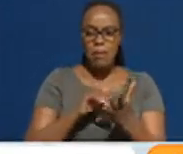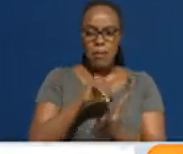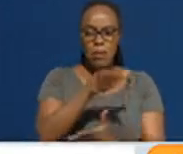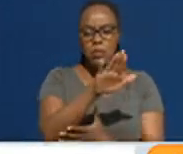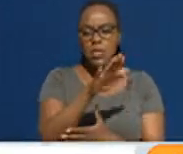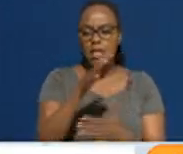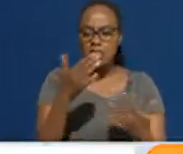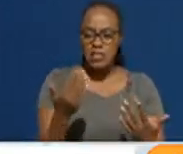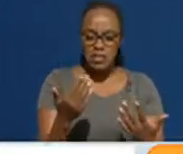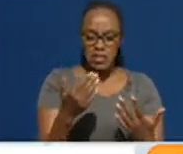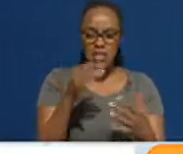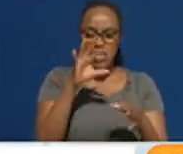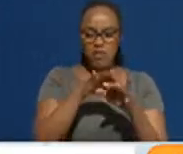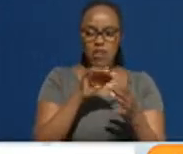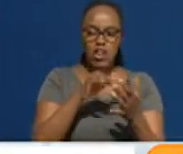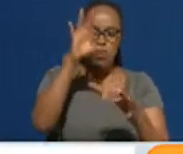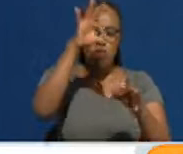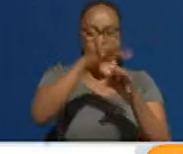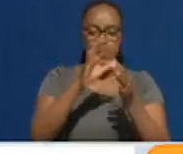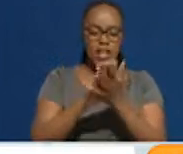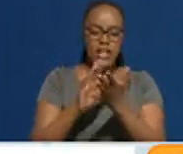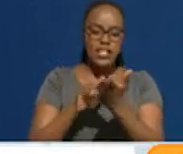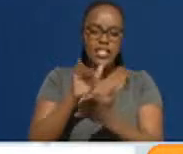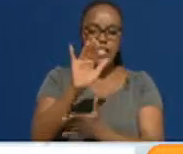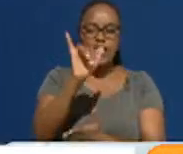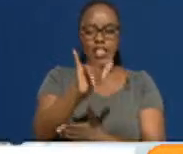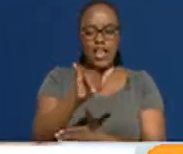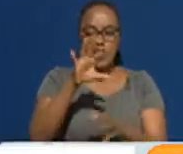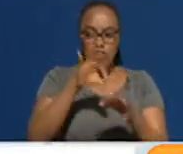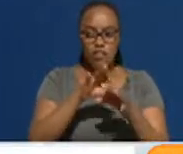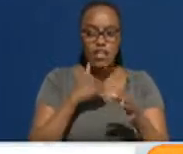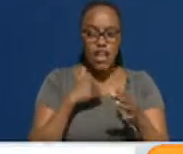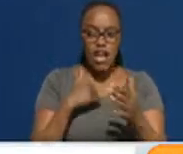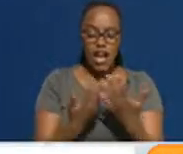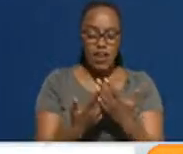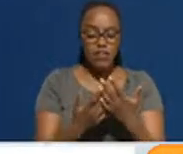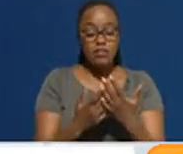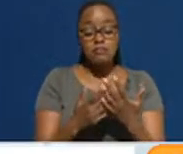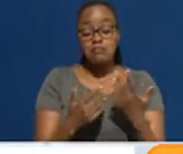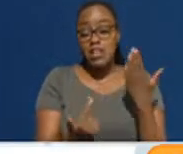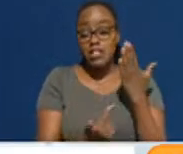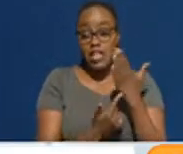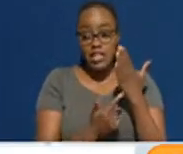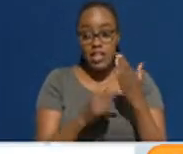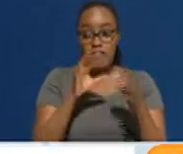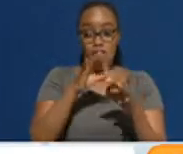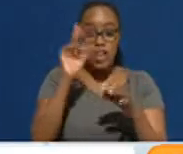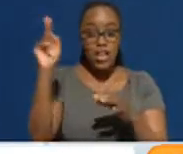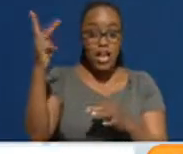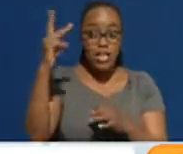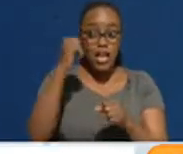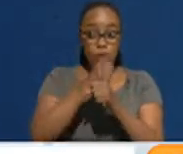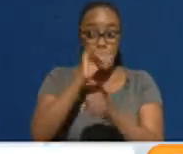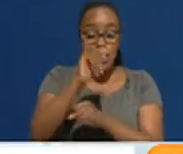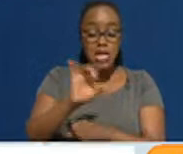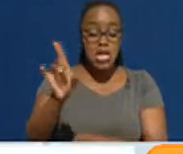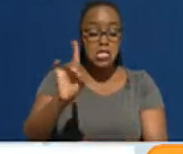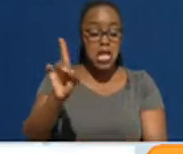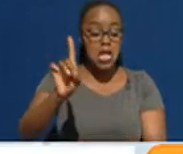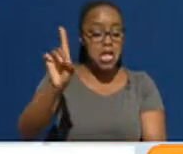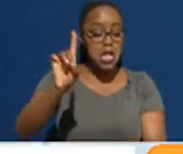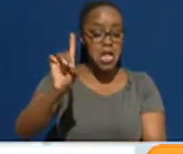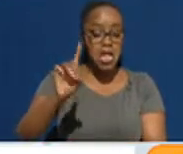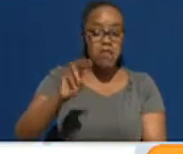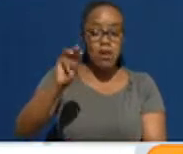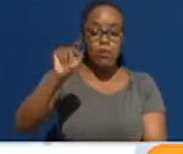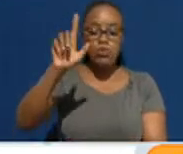You vote and send it back. You have electronic voting. But in Kenya, we can't do that. Because we'll say,